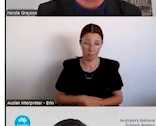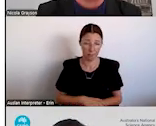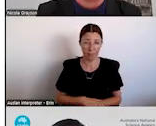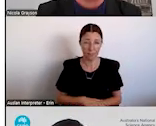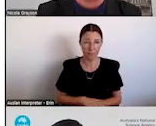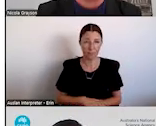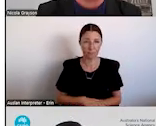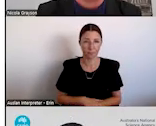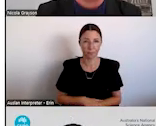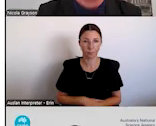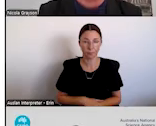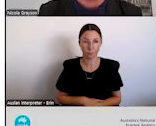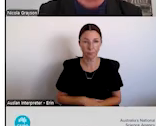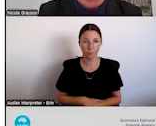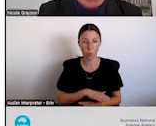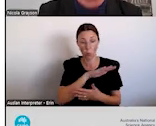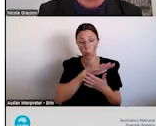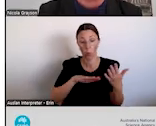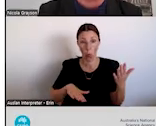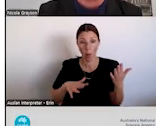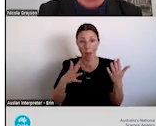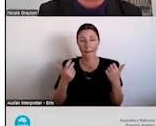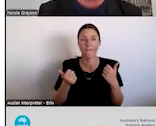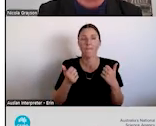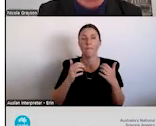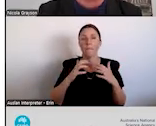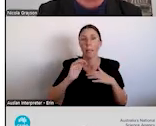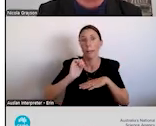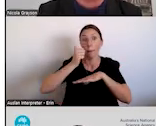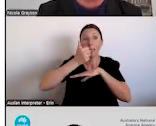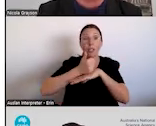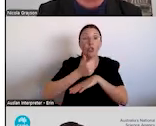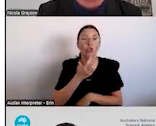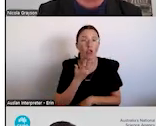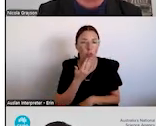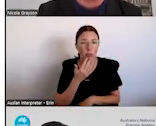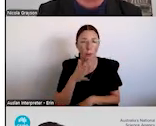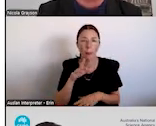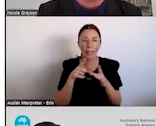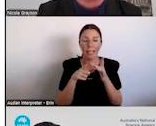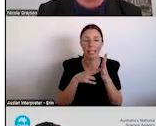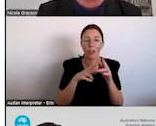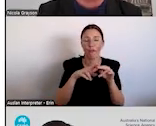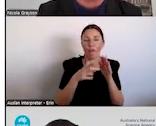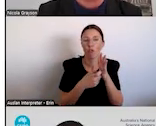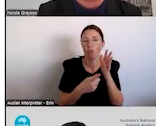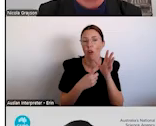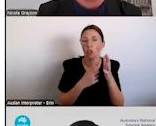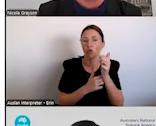All these techniques have an implementation cost, whether it's infrastructure cost or technical computational cost and